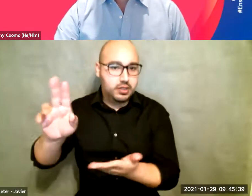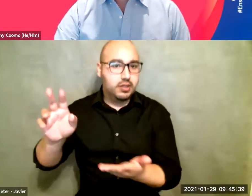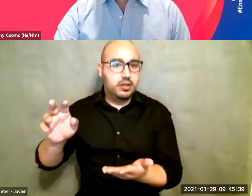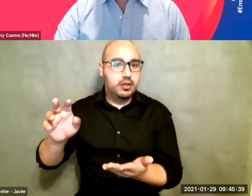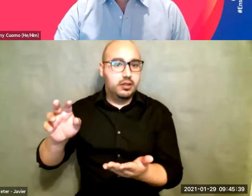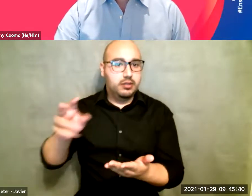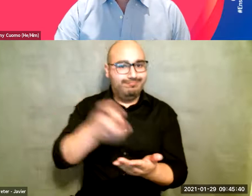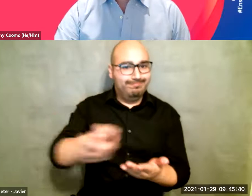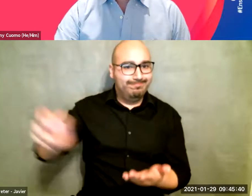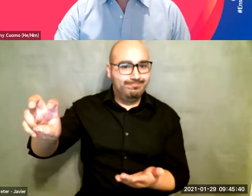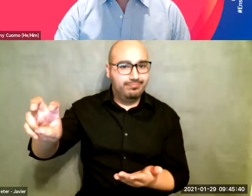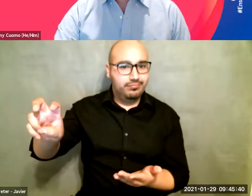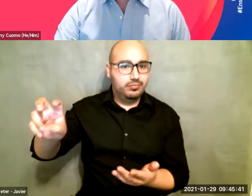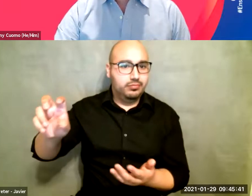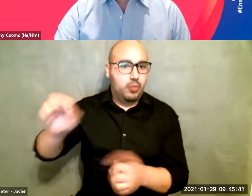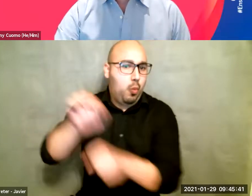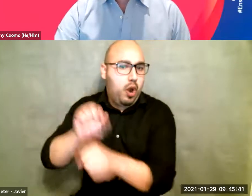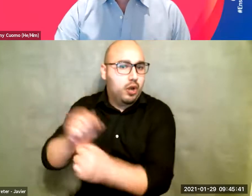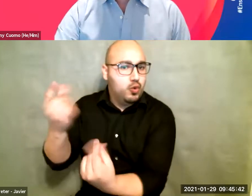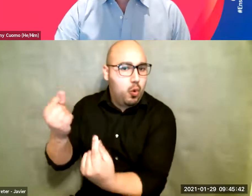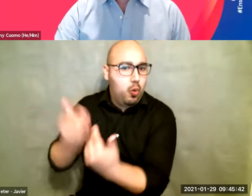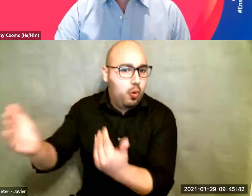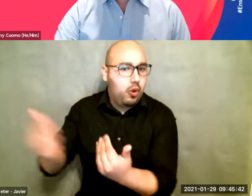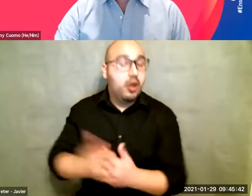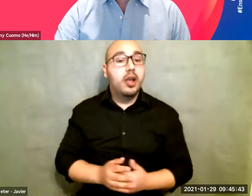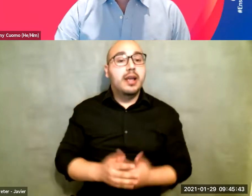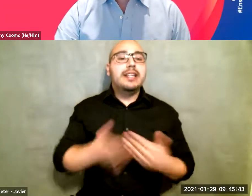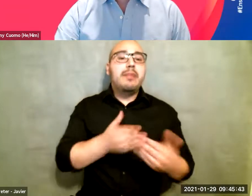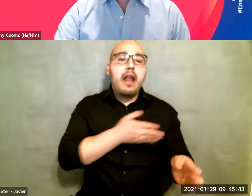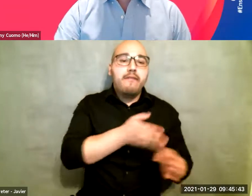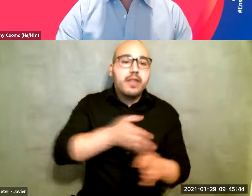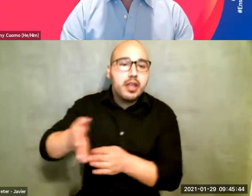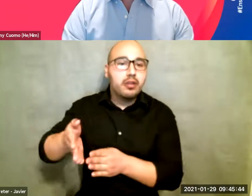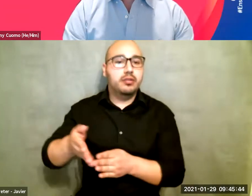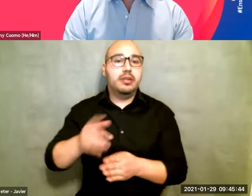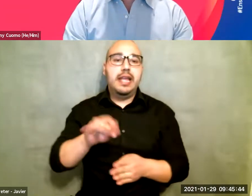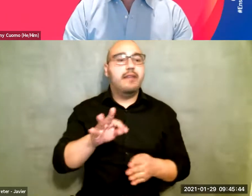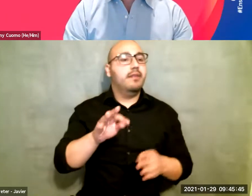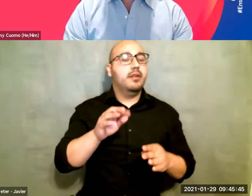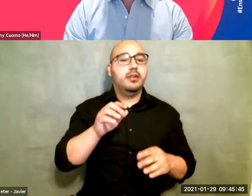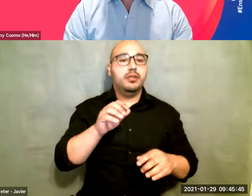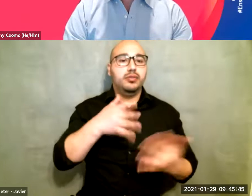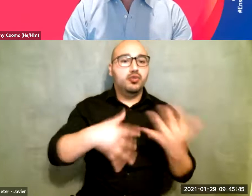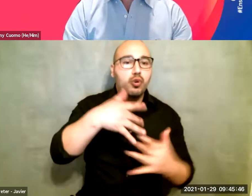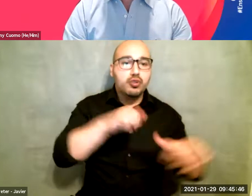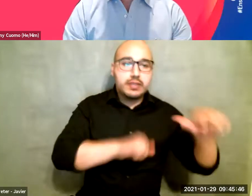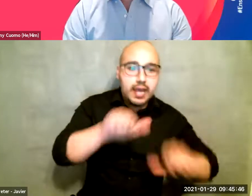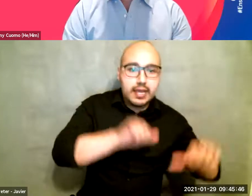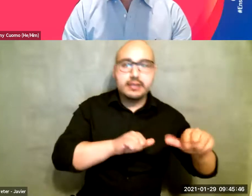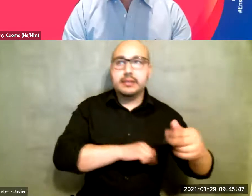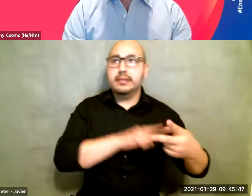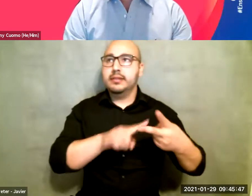do, right? Because no matter what the field is, whether it's one of the social sciences, whether